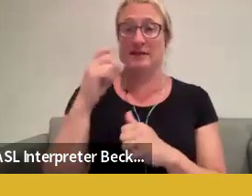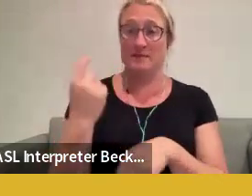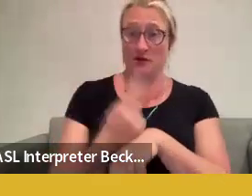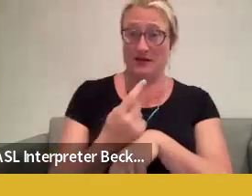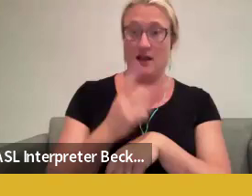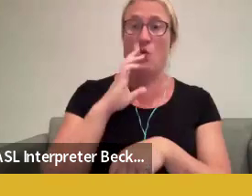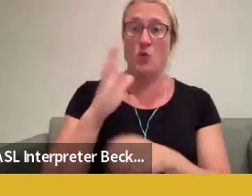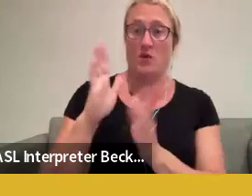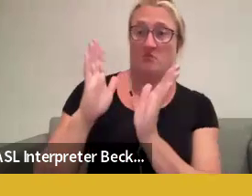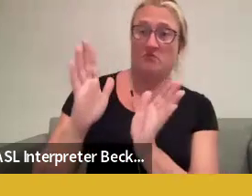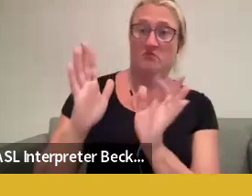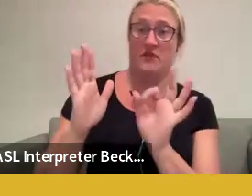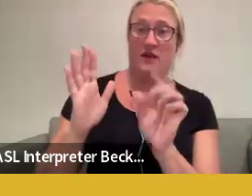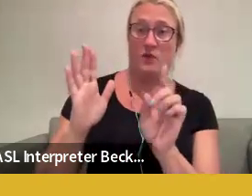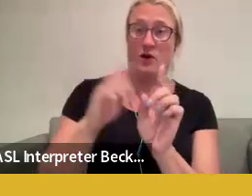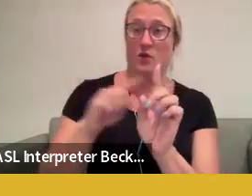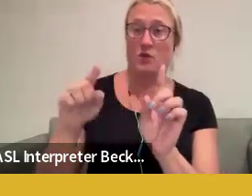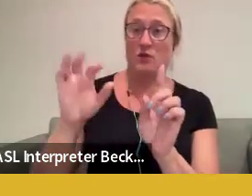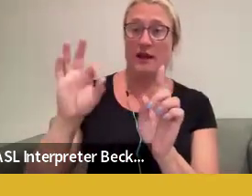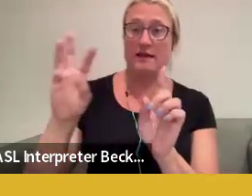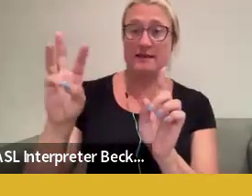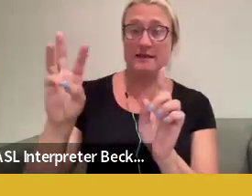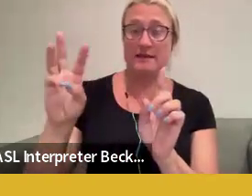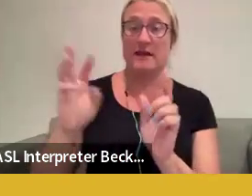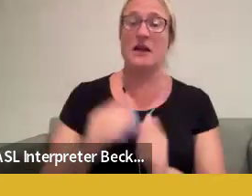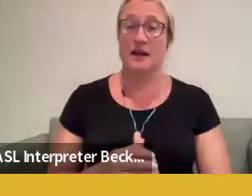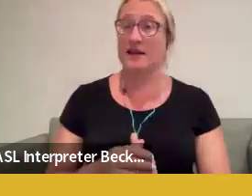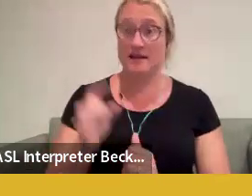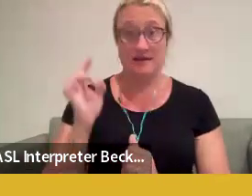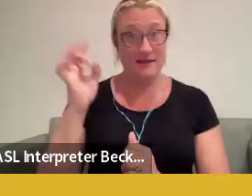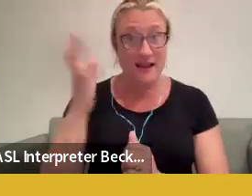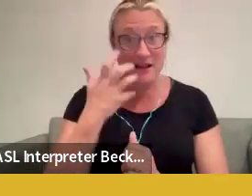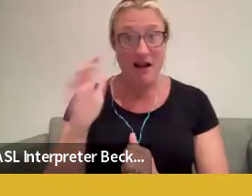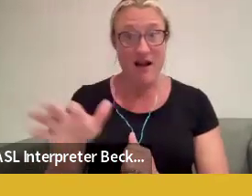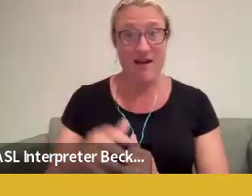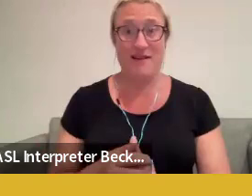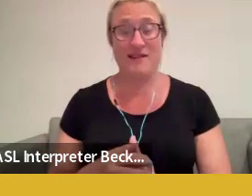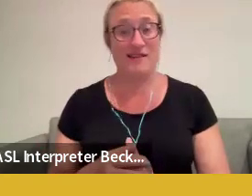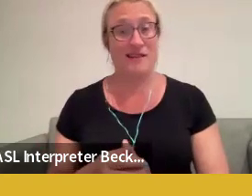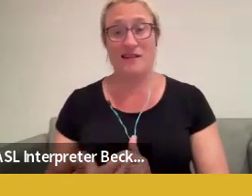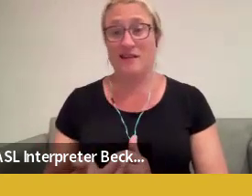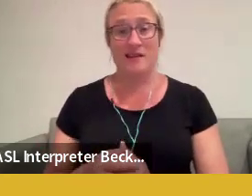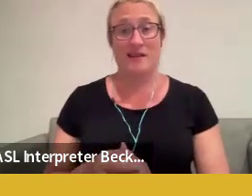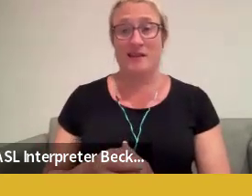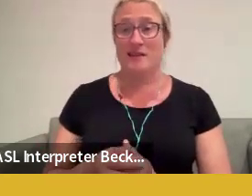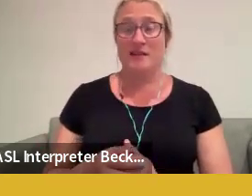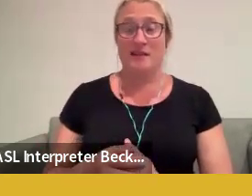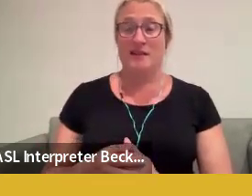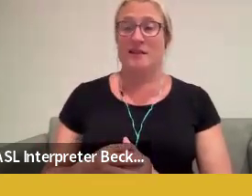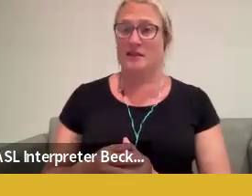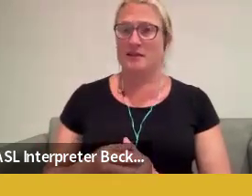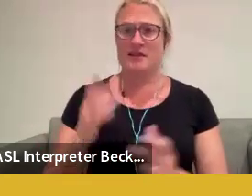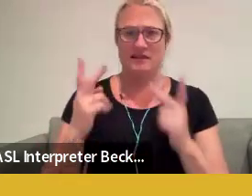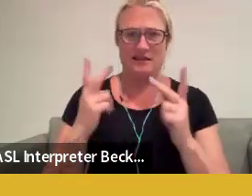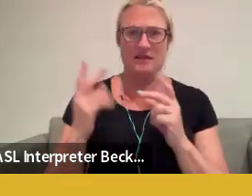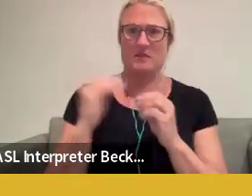fall into this 91 to 96 degree range. That is very, very hot. We are seeing this more